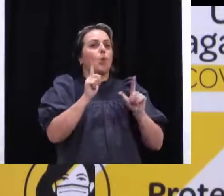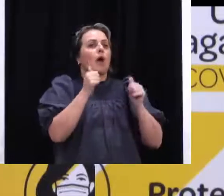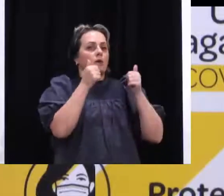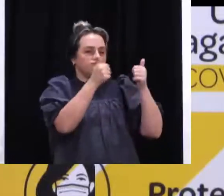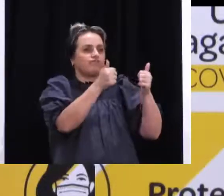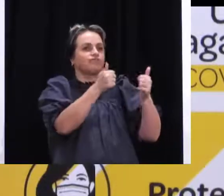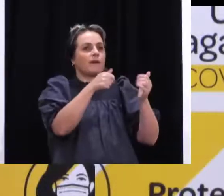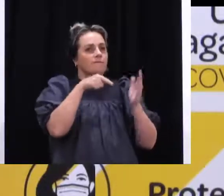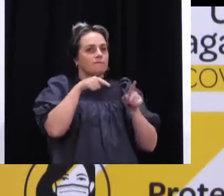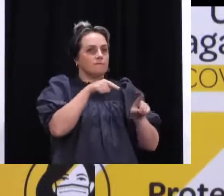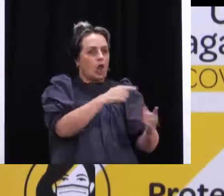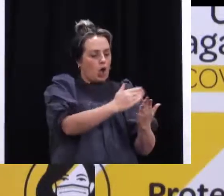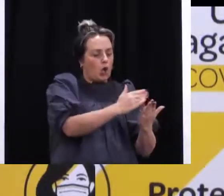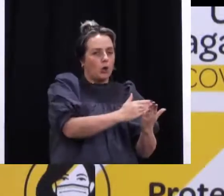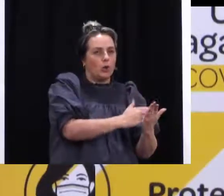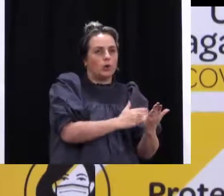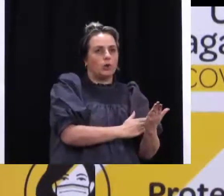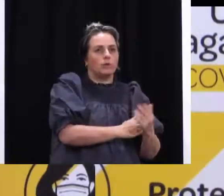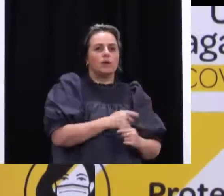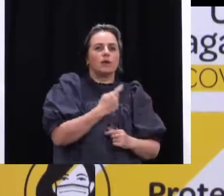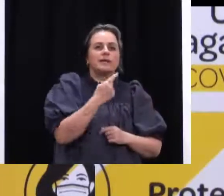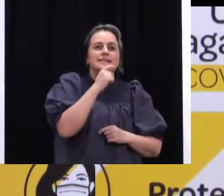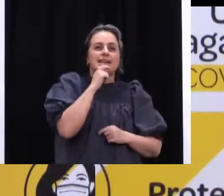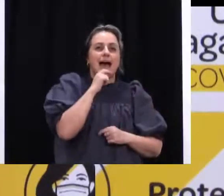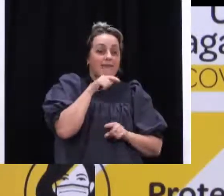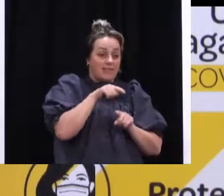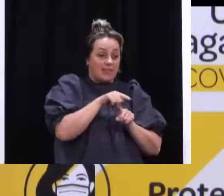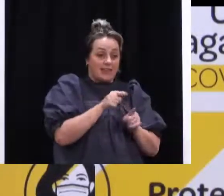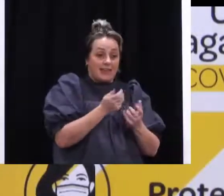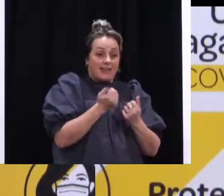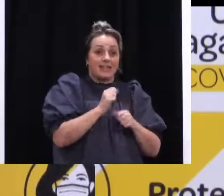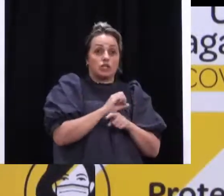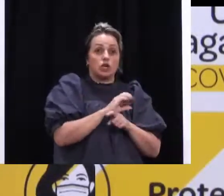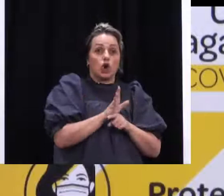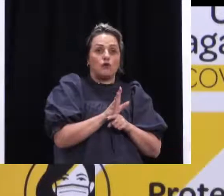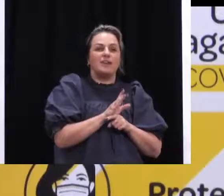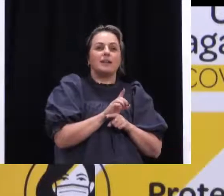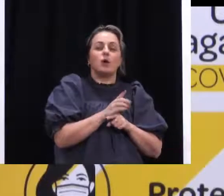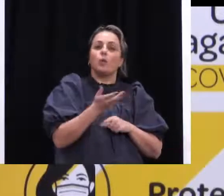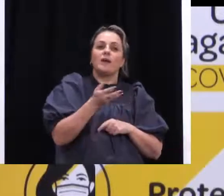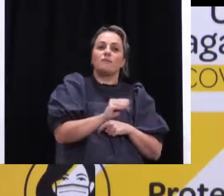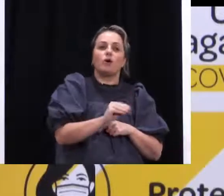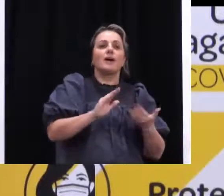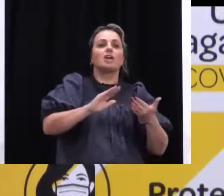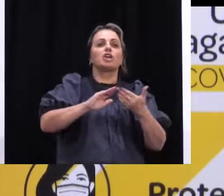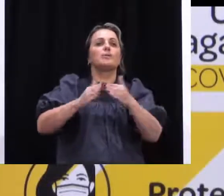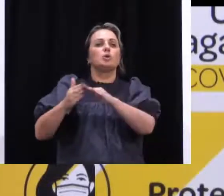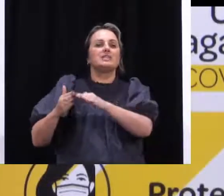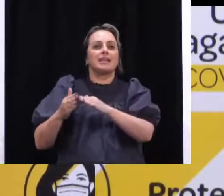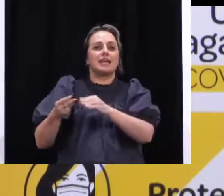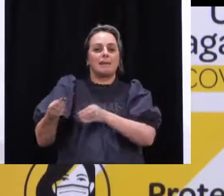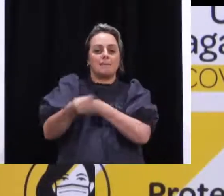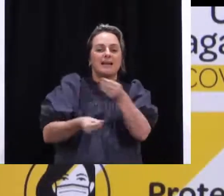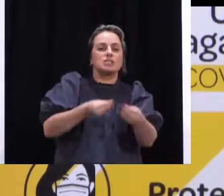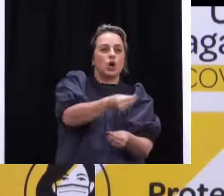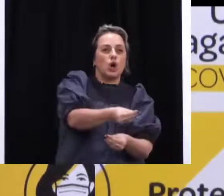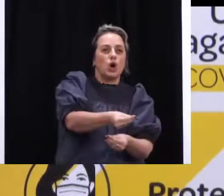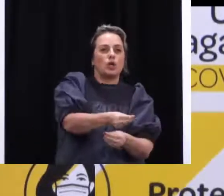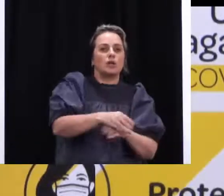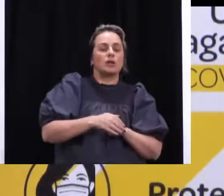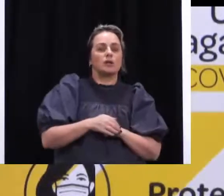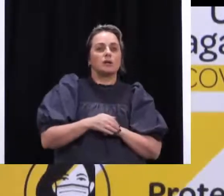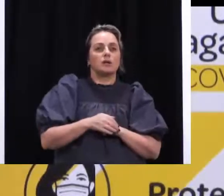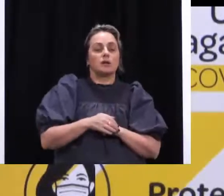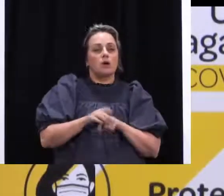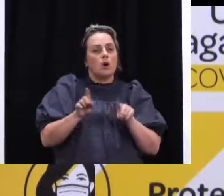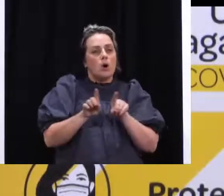workers who tested positive there have been linked back to exposures in the community, so that's important in the first place. But secondly, and this